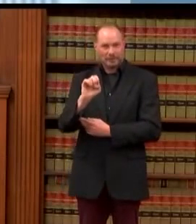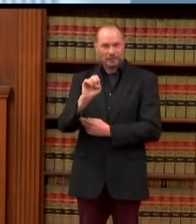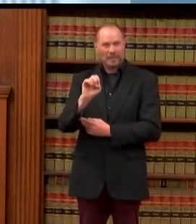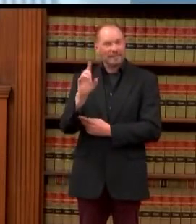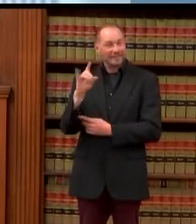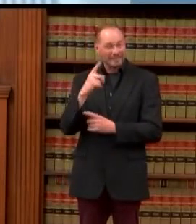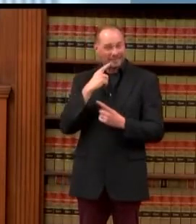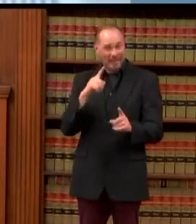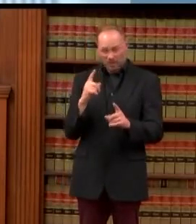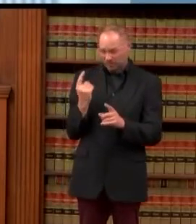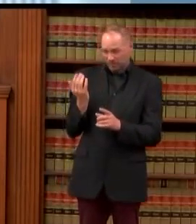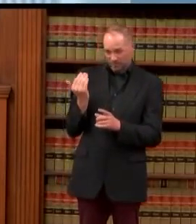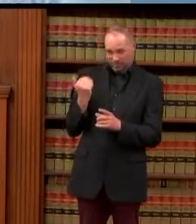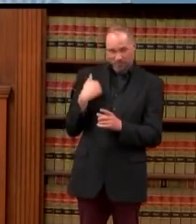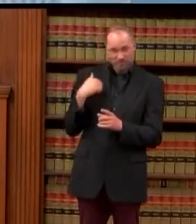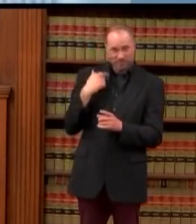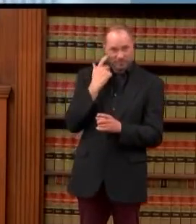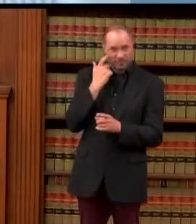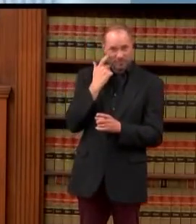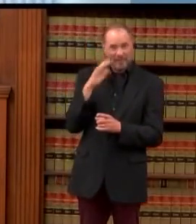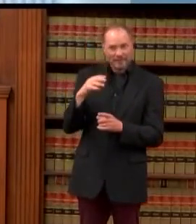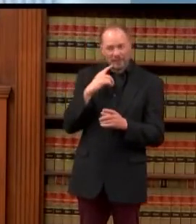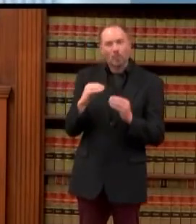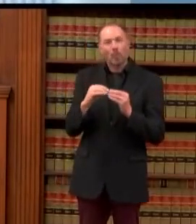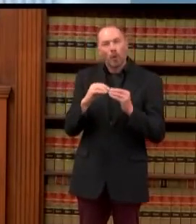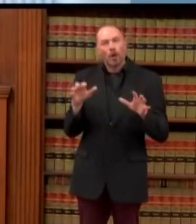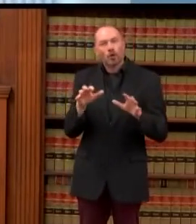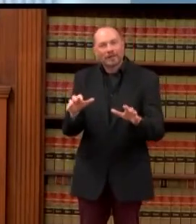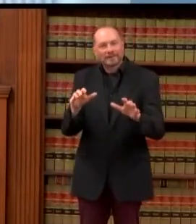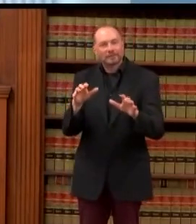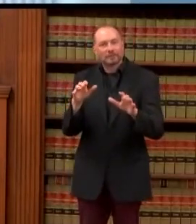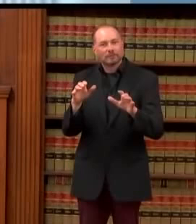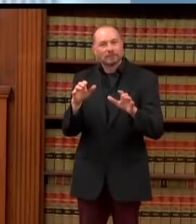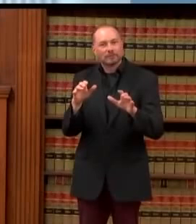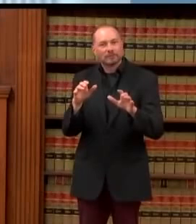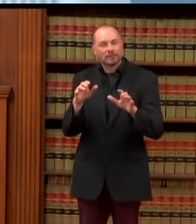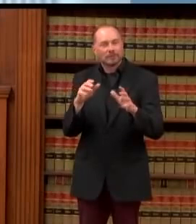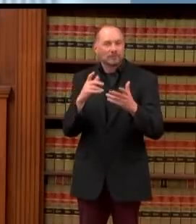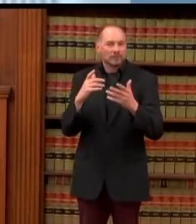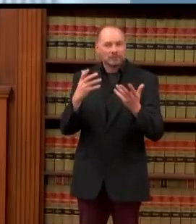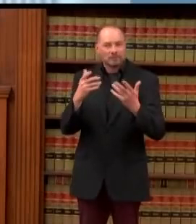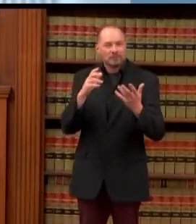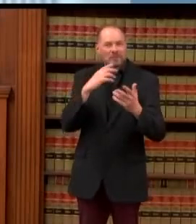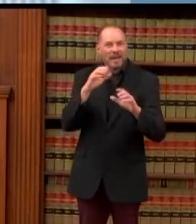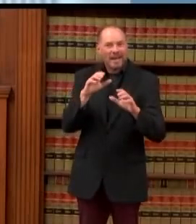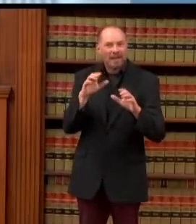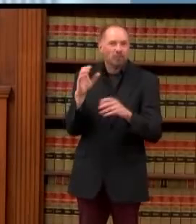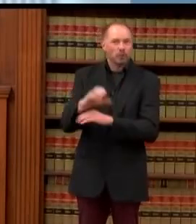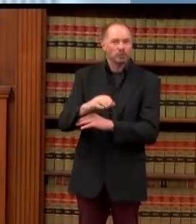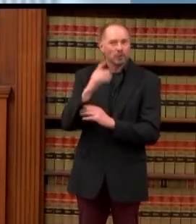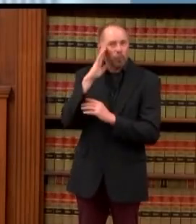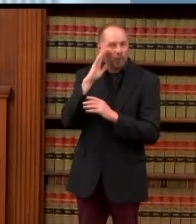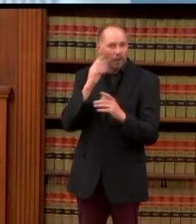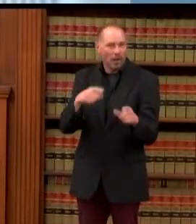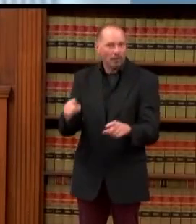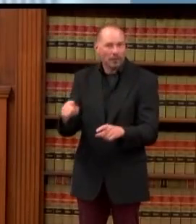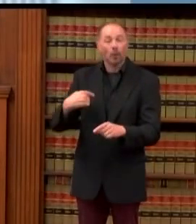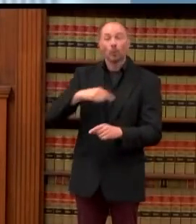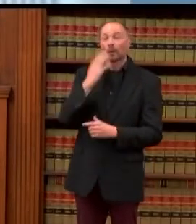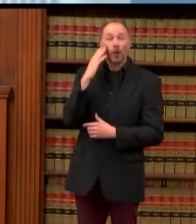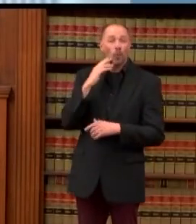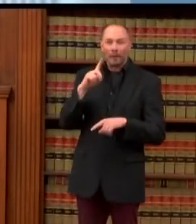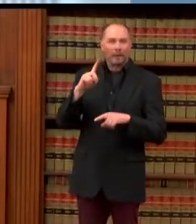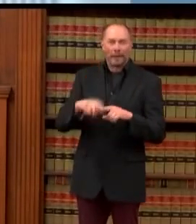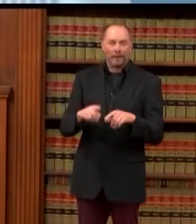week, is more aggressive enforcement will also take place. We know we can't enforce our way out of